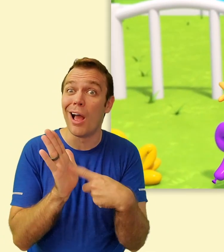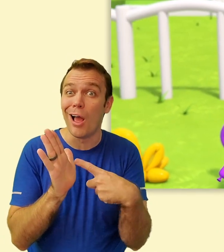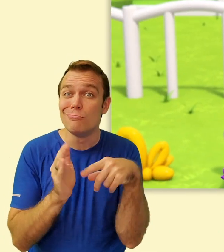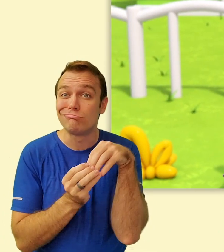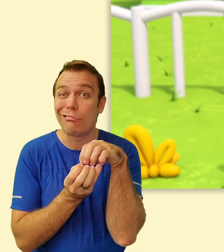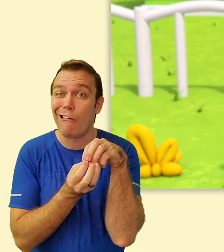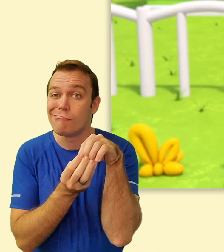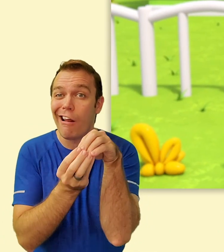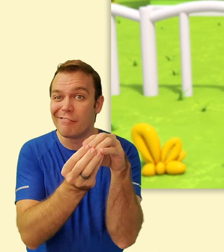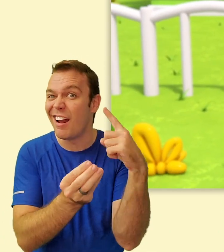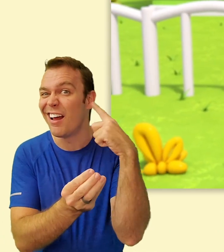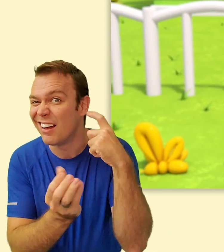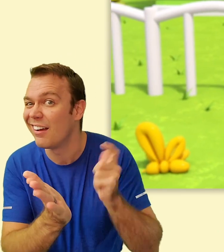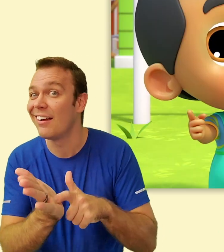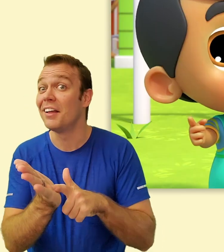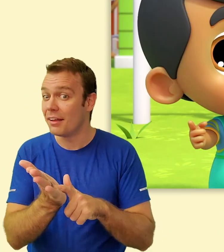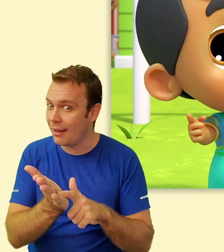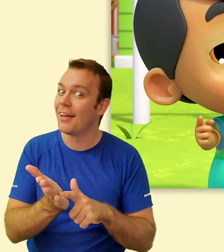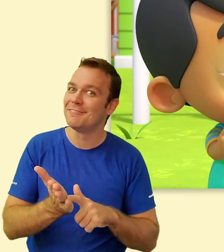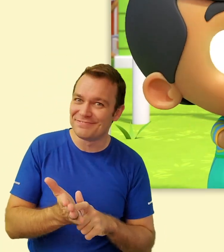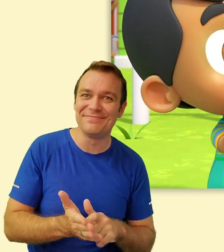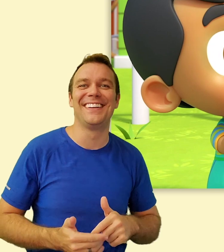they make noise.